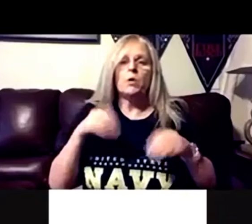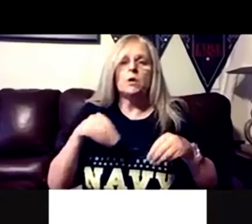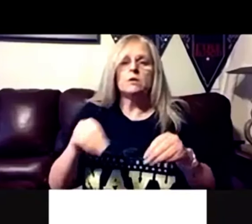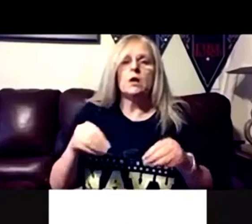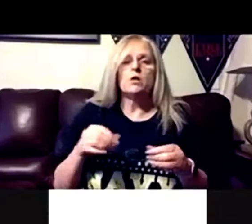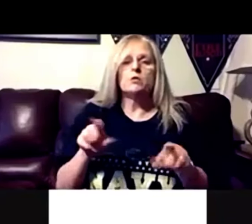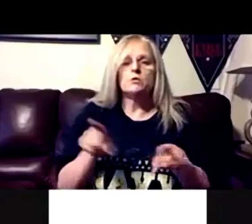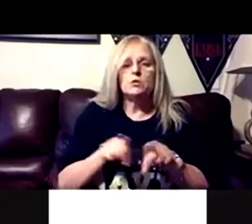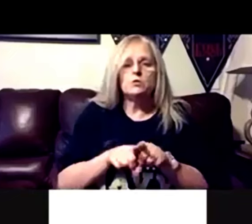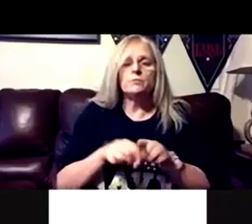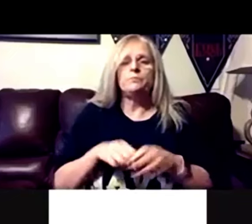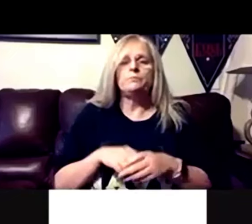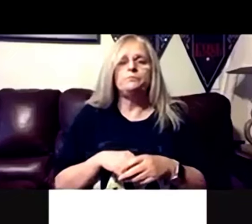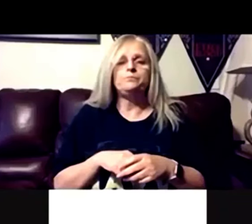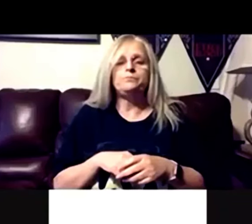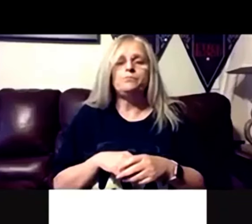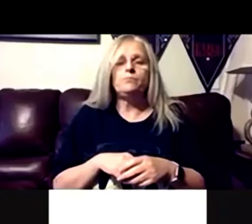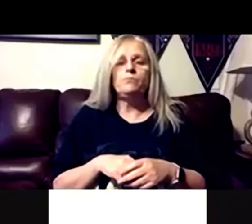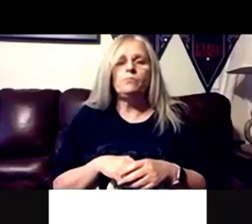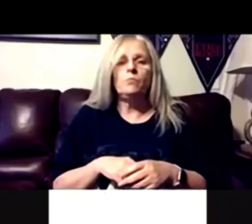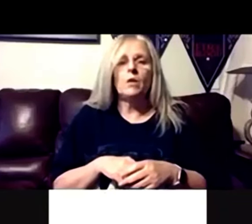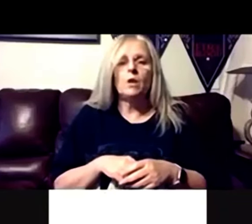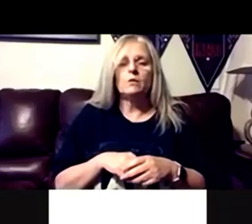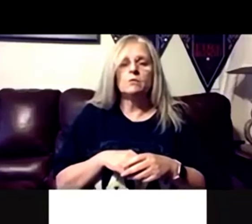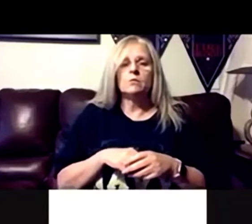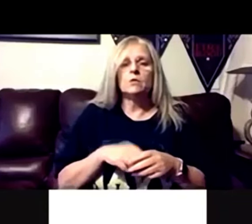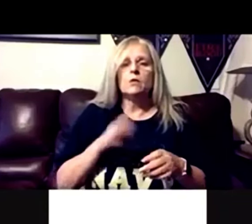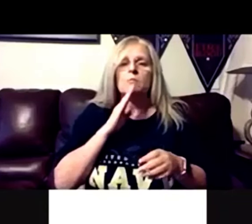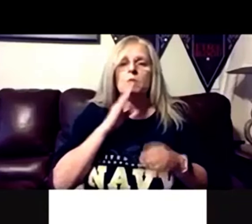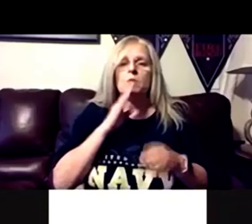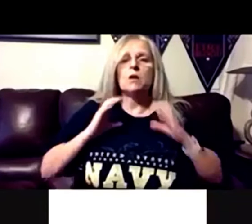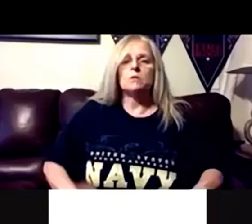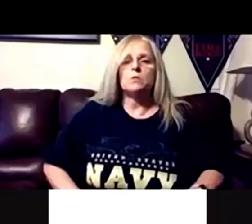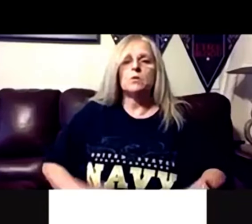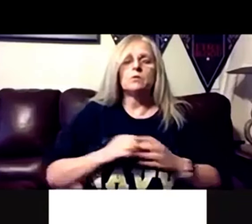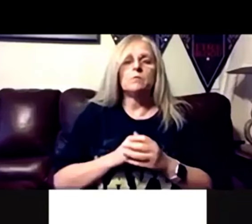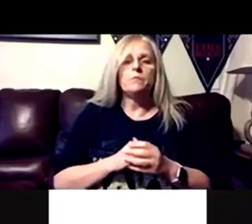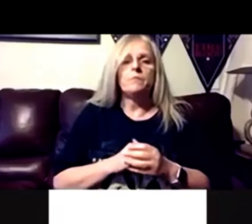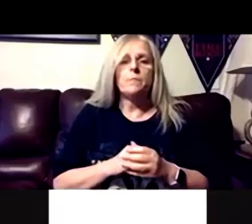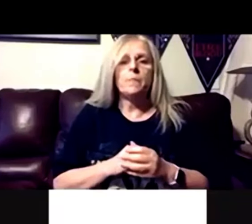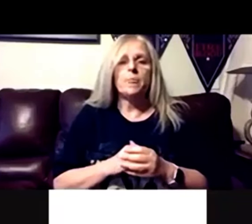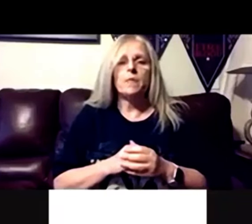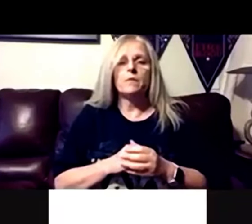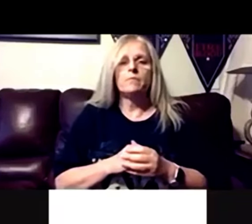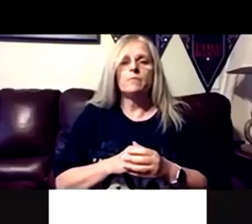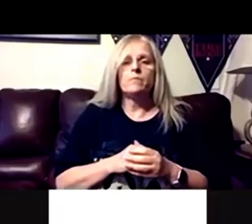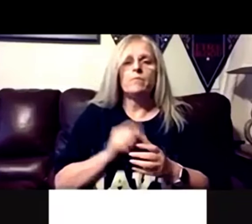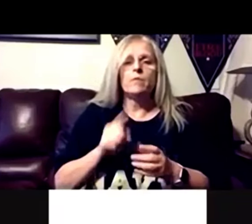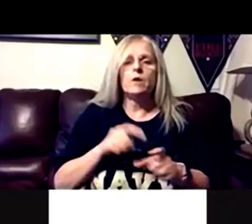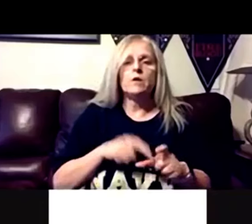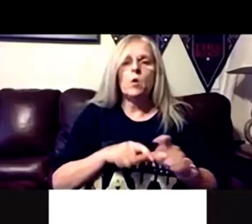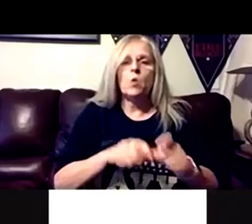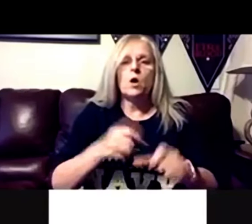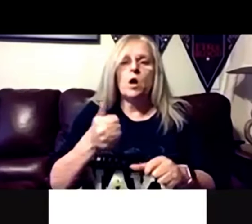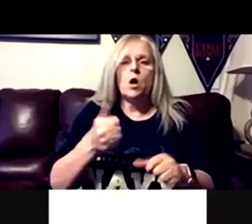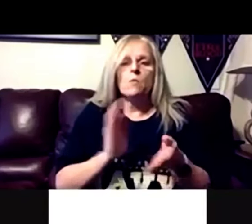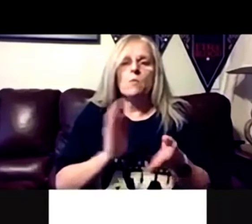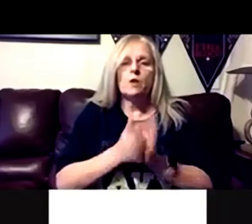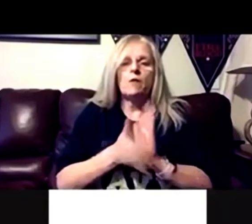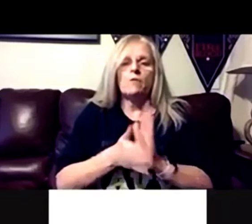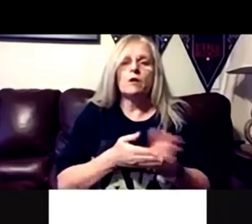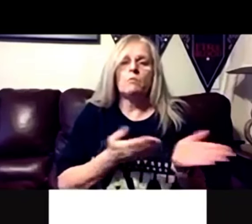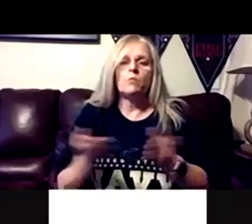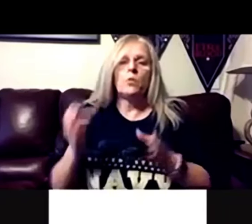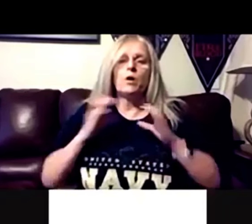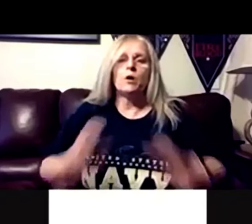also will be on our team. But primarily it'll be customers. And he's going to run up the traffic and start bringing